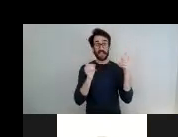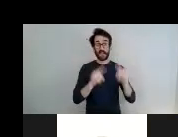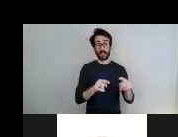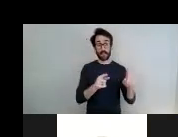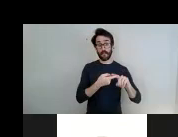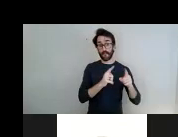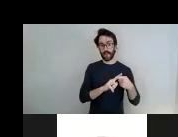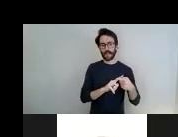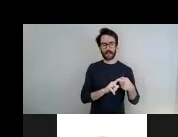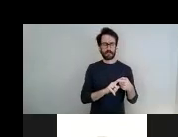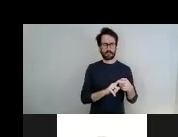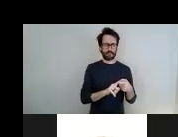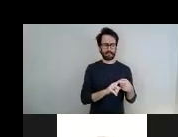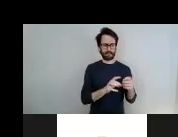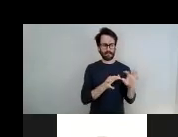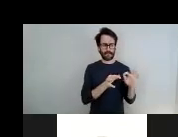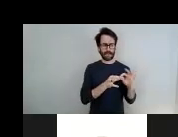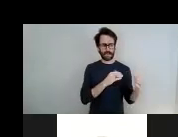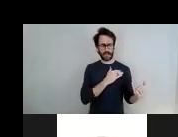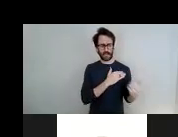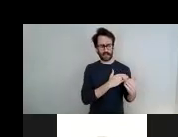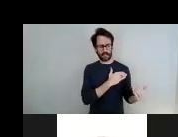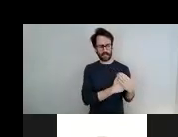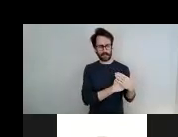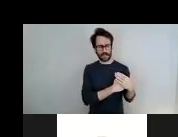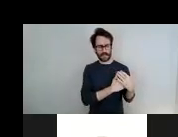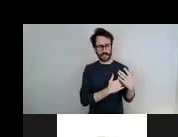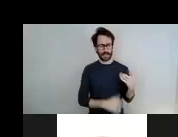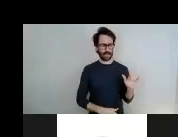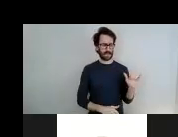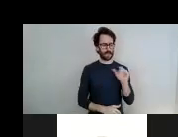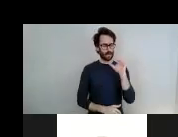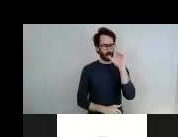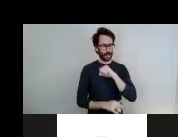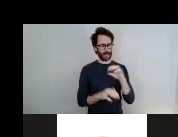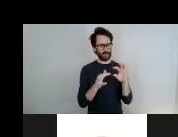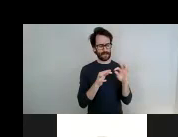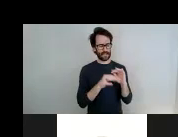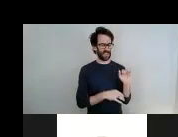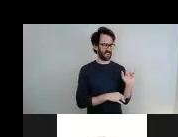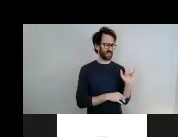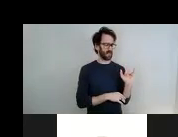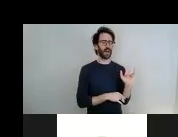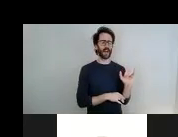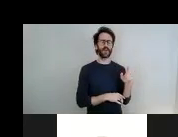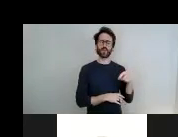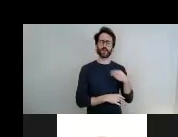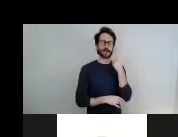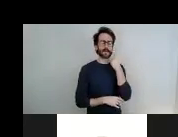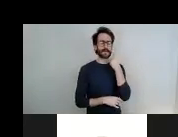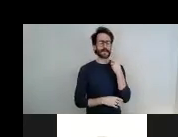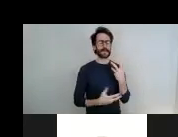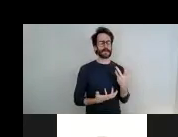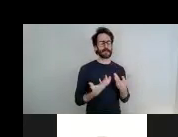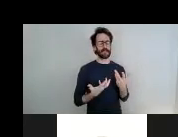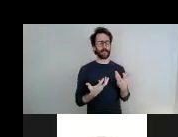on Facebook or Instagram or whatever, always be a little skeptical if they're